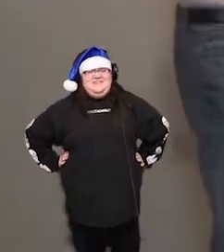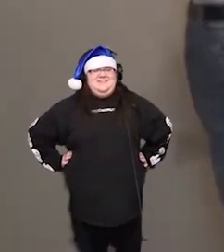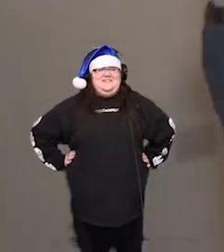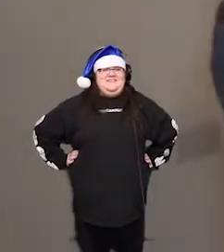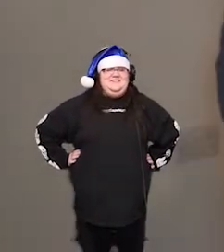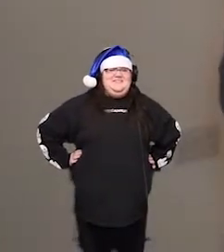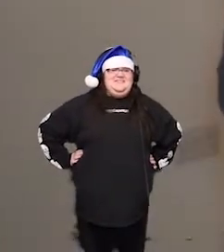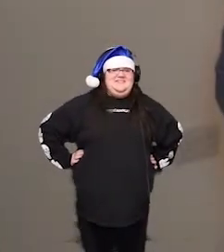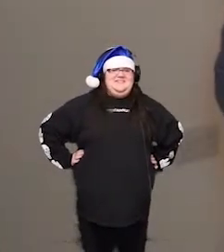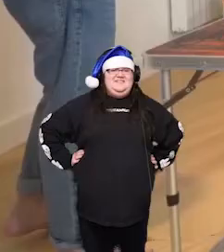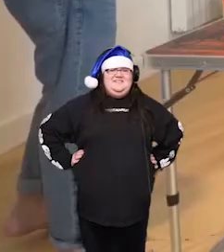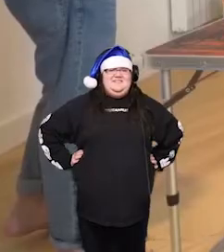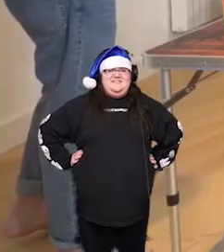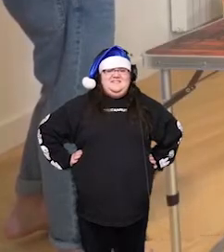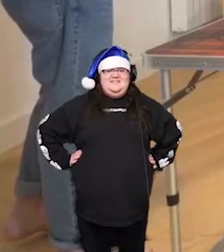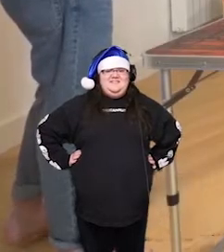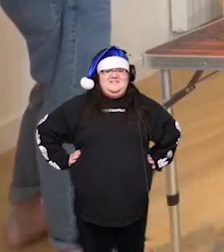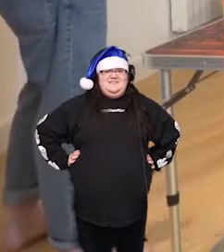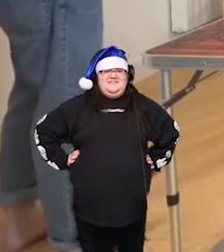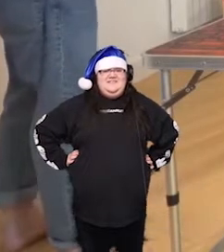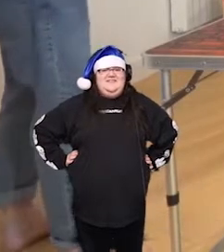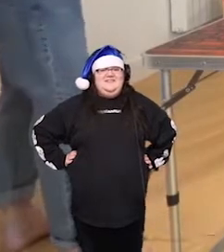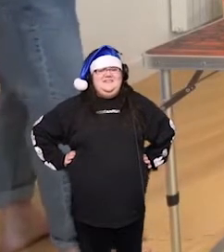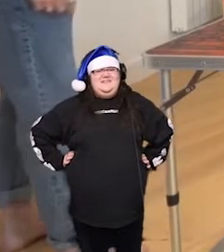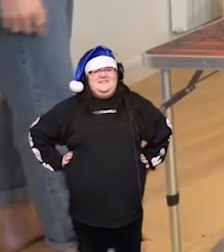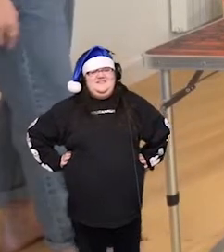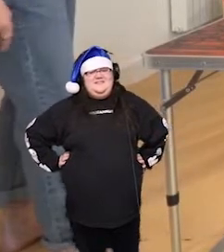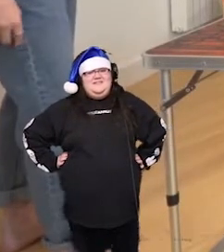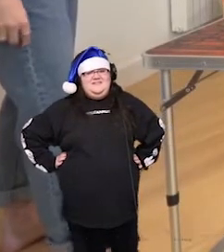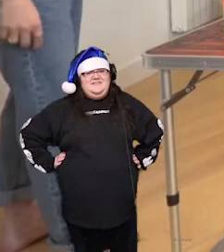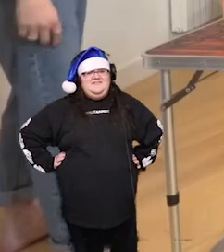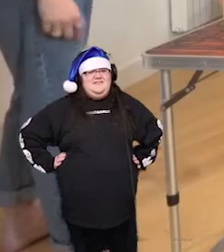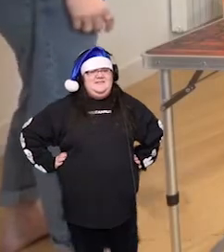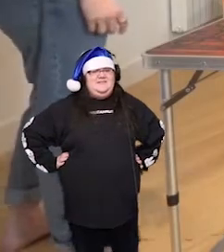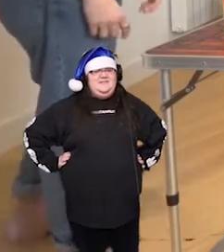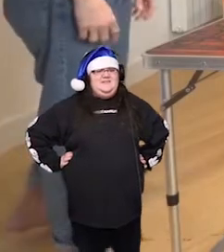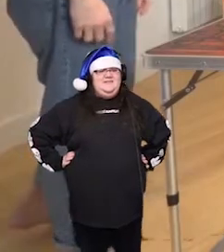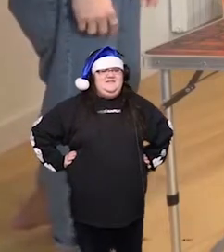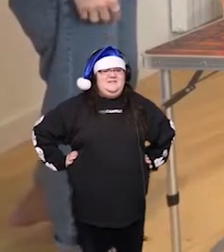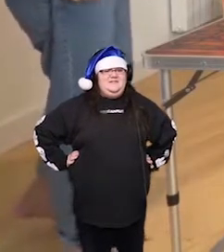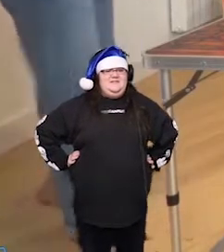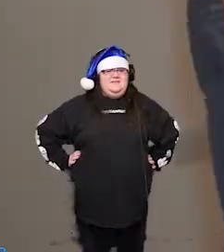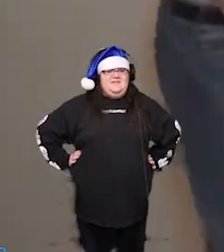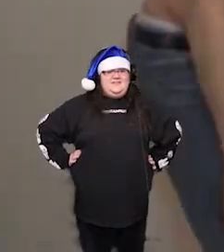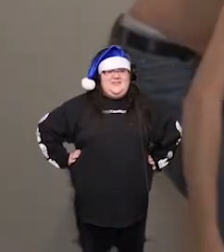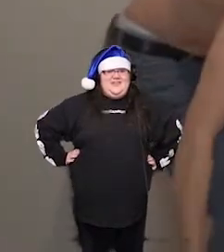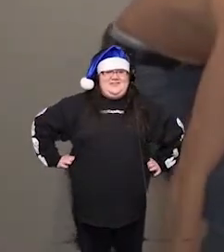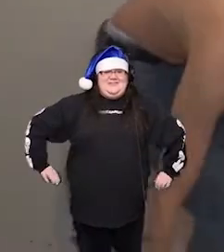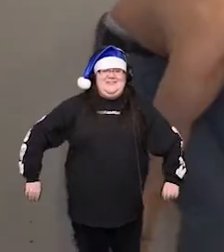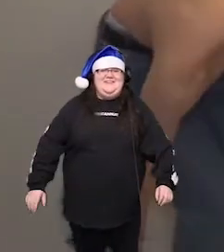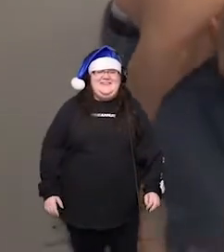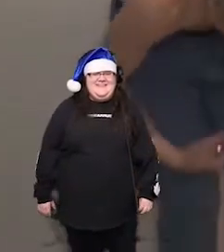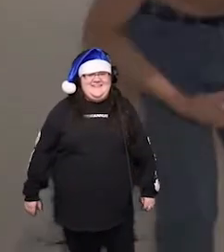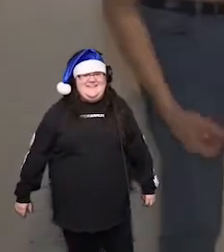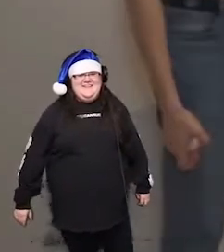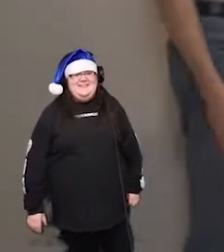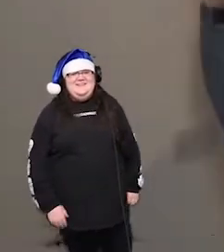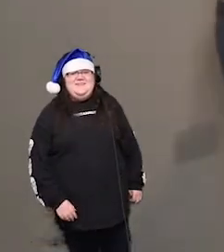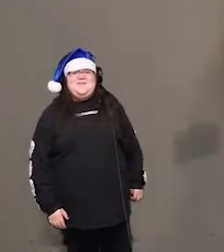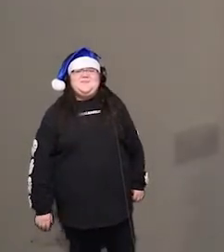My limbs are fucked, mate. Oh, bad. You're getting so close. I think you need more elevation. Jeez. You need